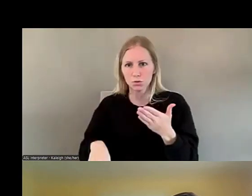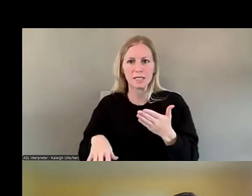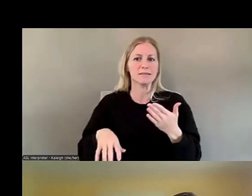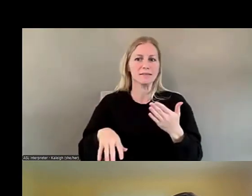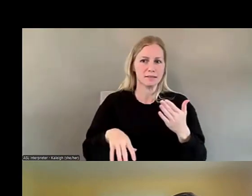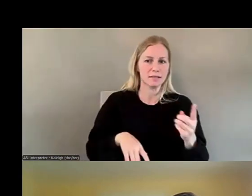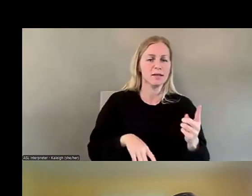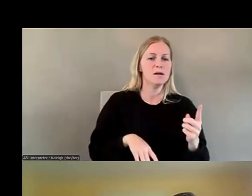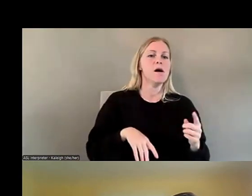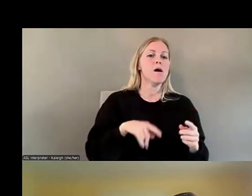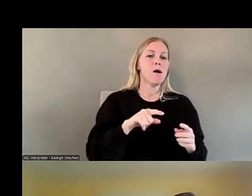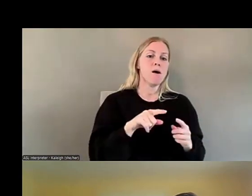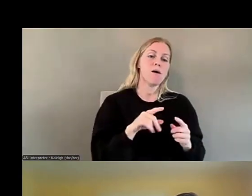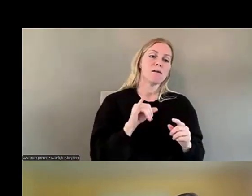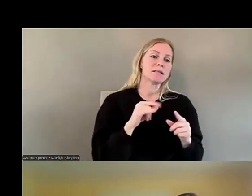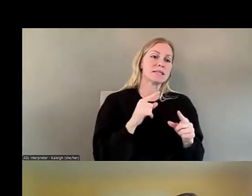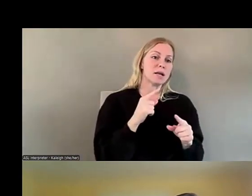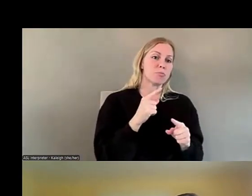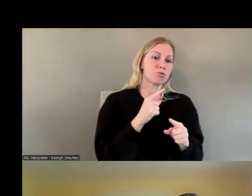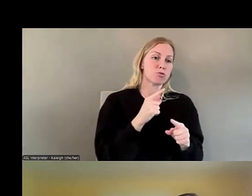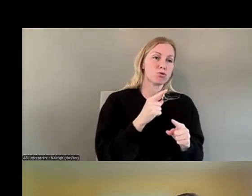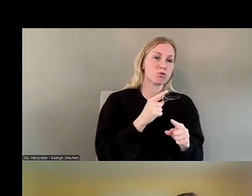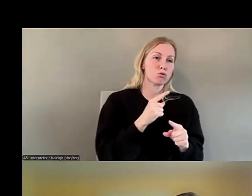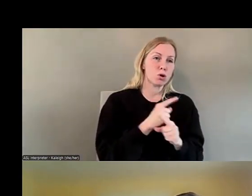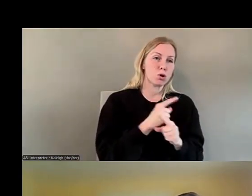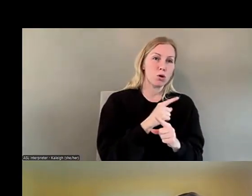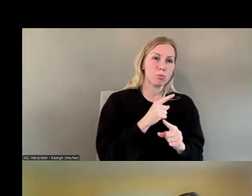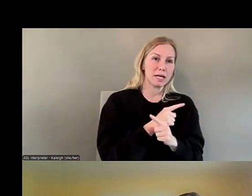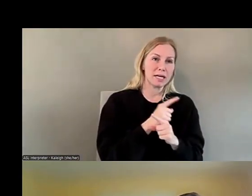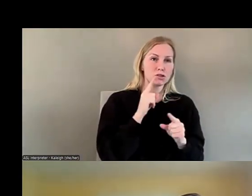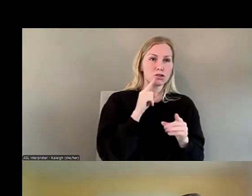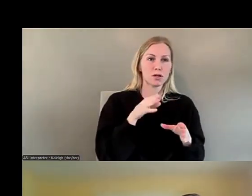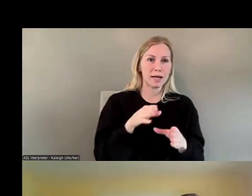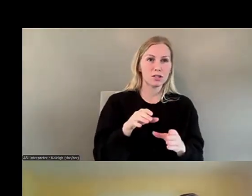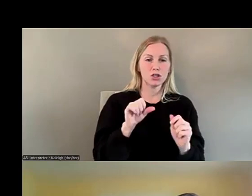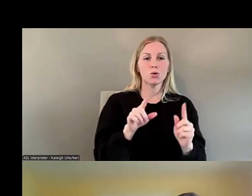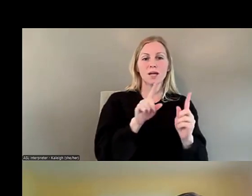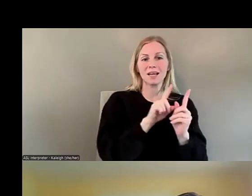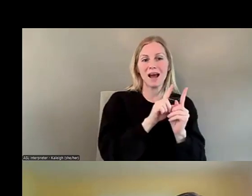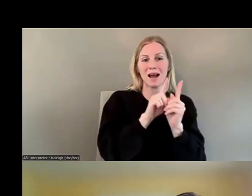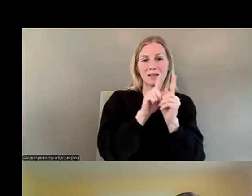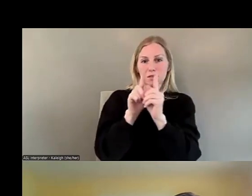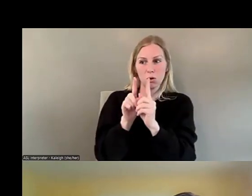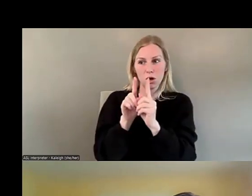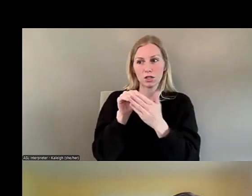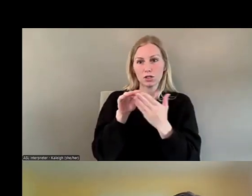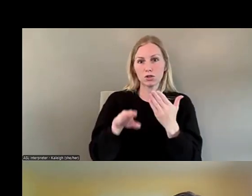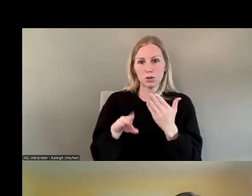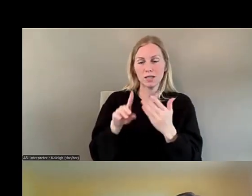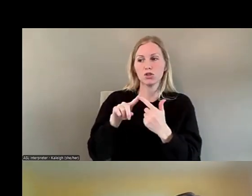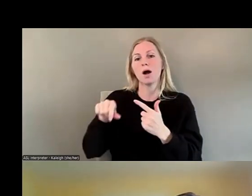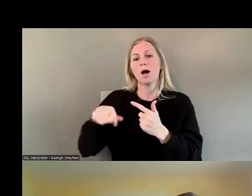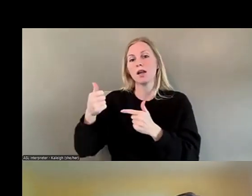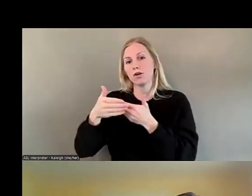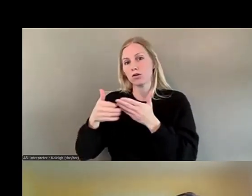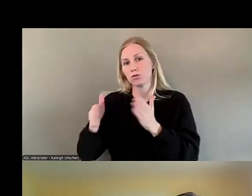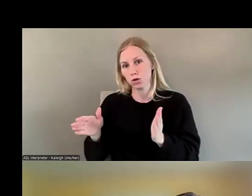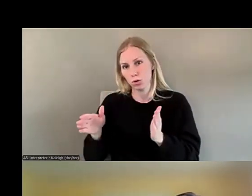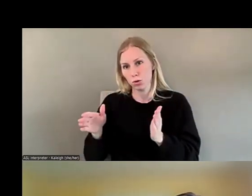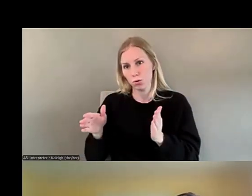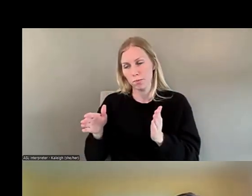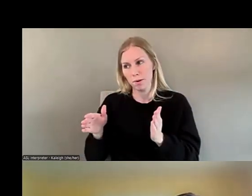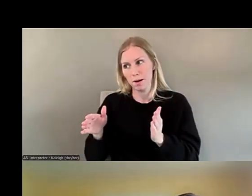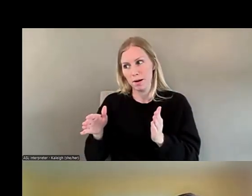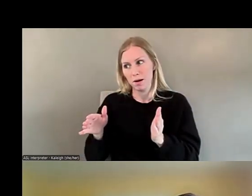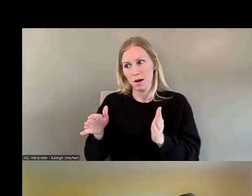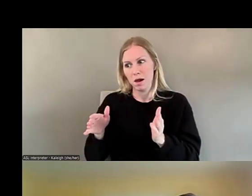to escort a student to another room as a part of that, because what you really need to follow is whatever